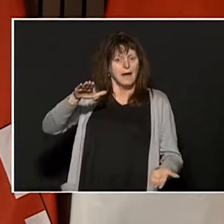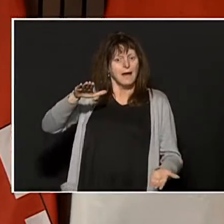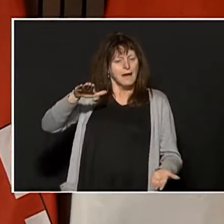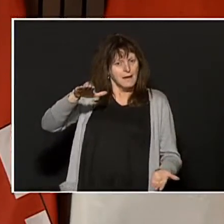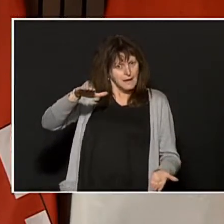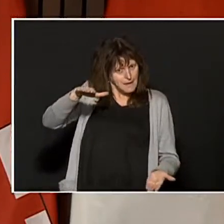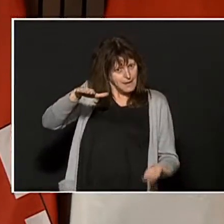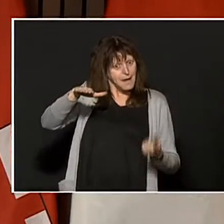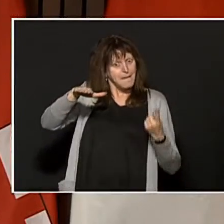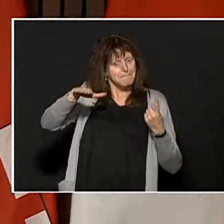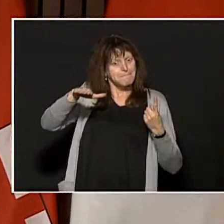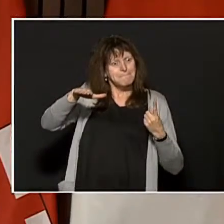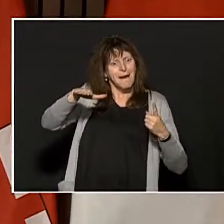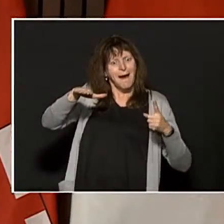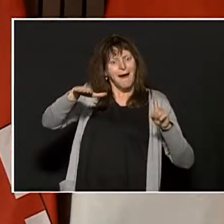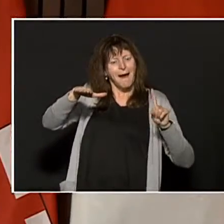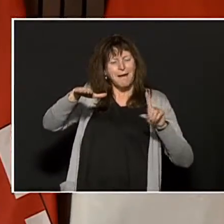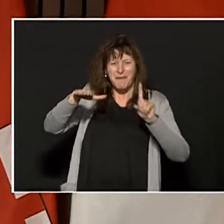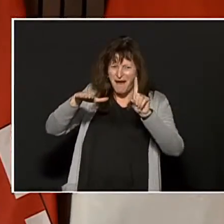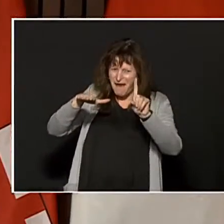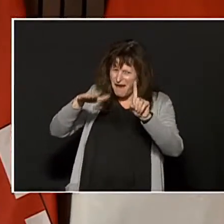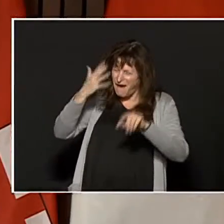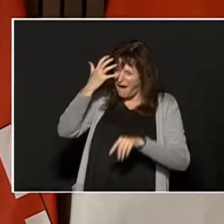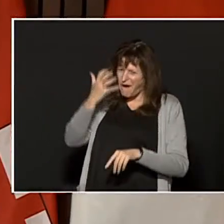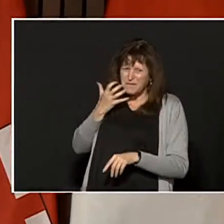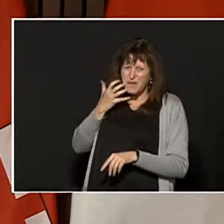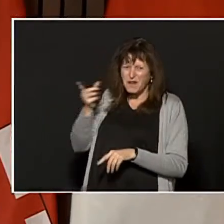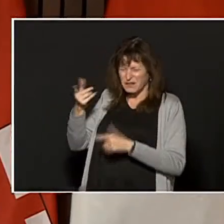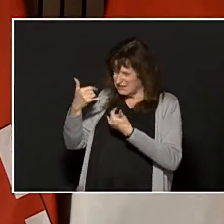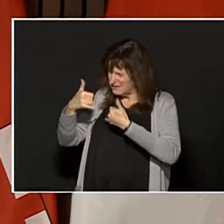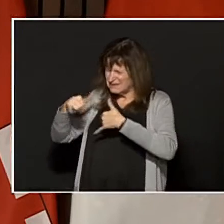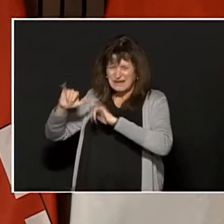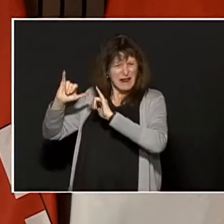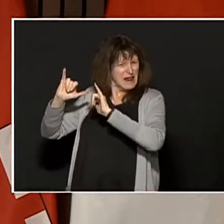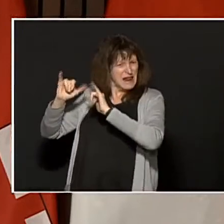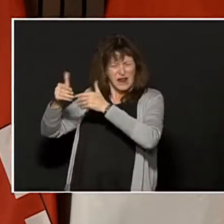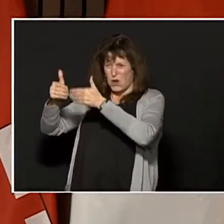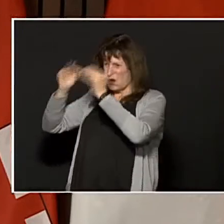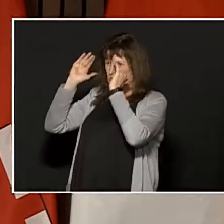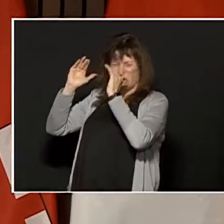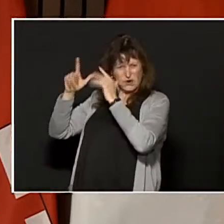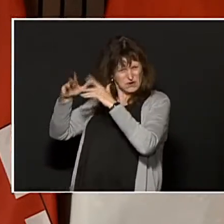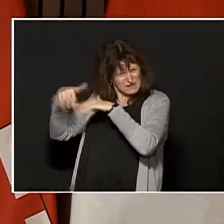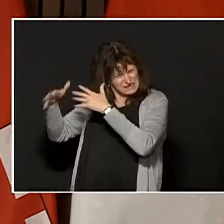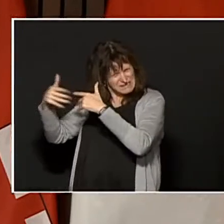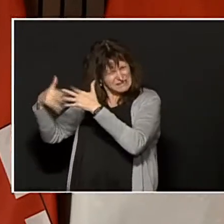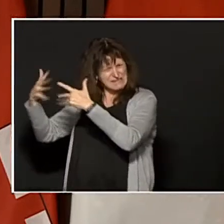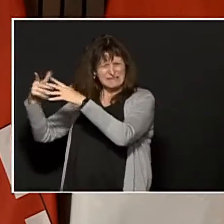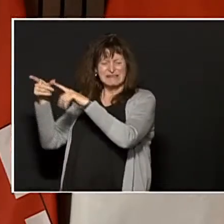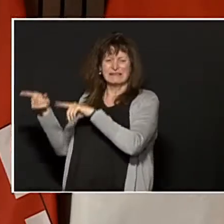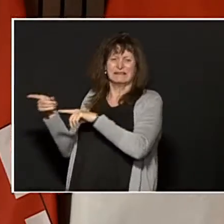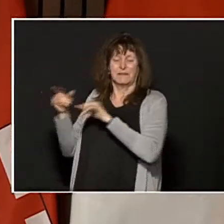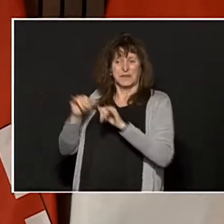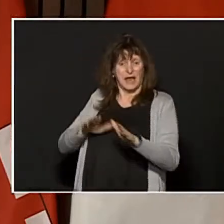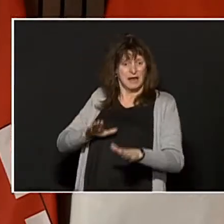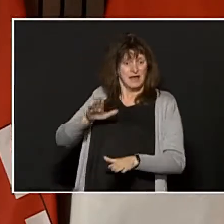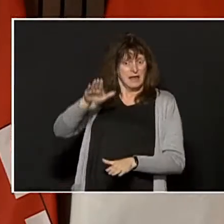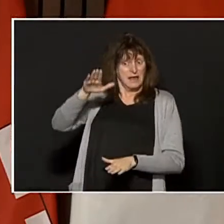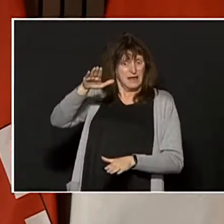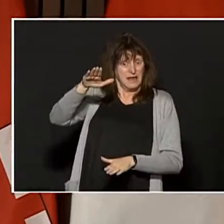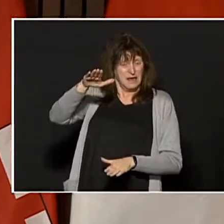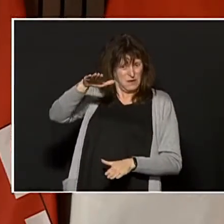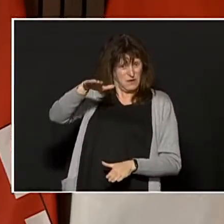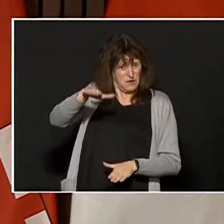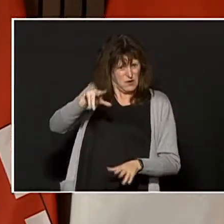keep our commitment to getting our case numbers down, we can sustain our health system, and we can look towards a new normal that is hopefully better than the one we left when the